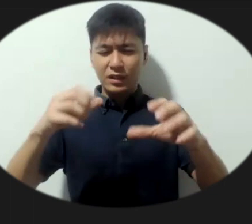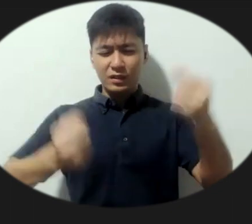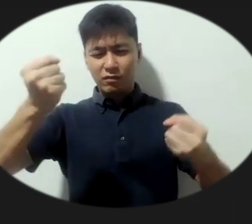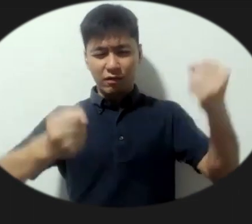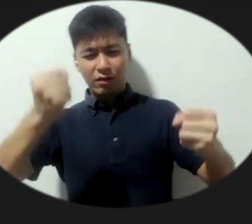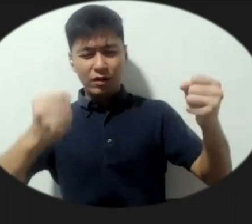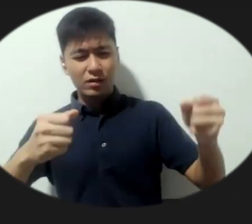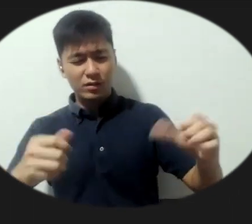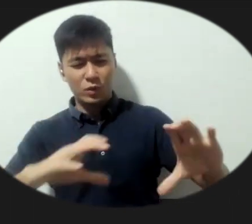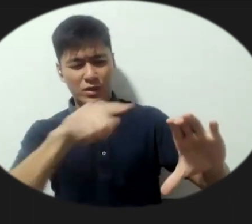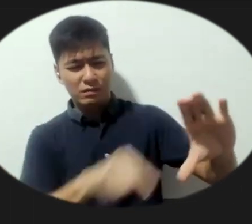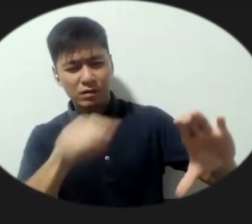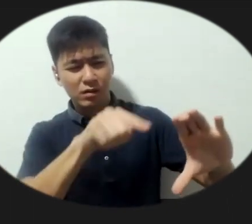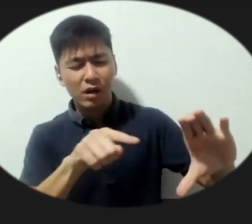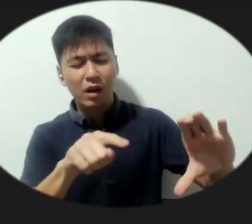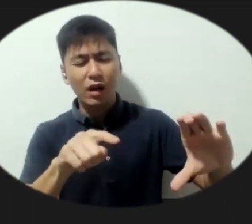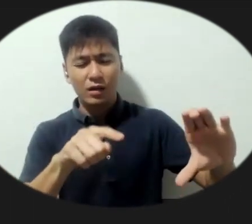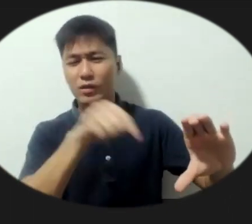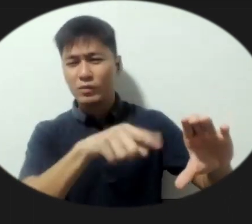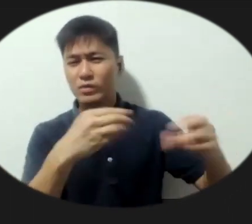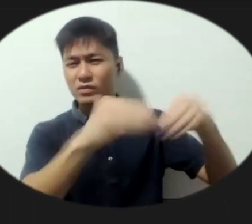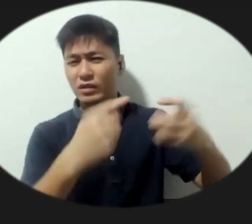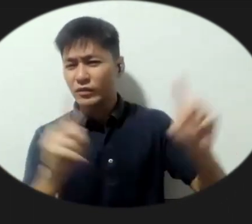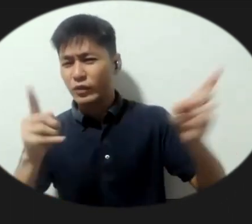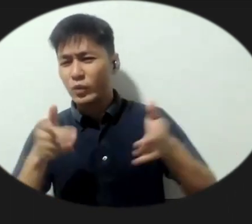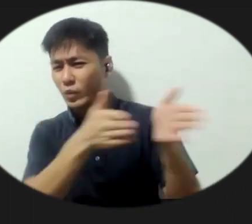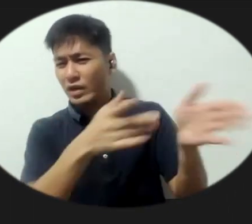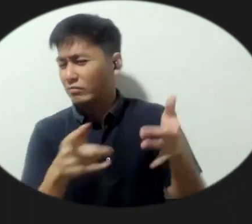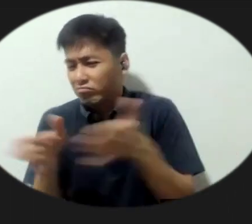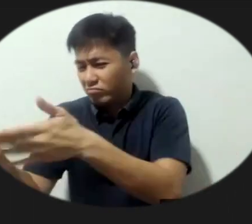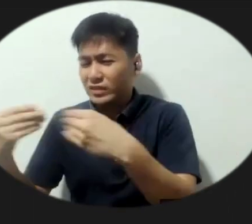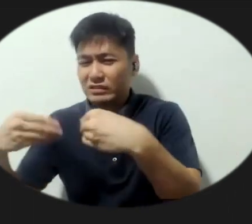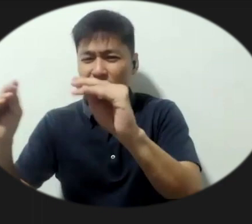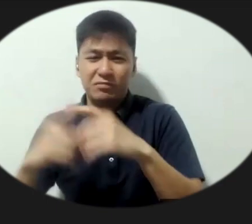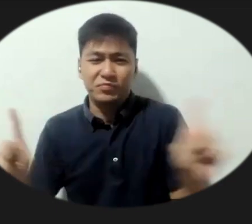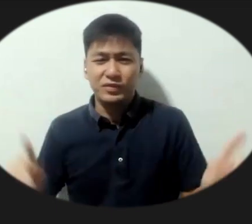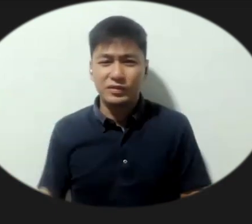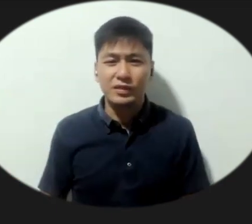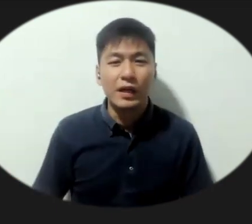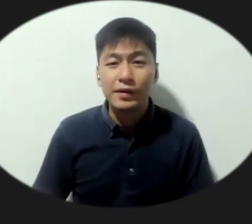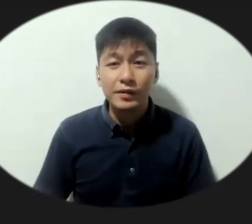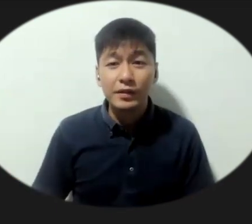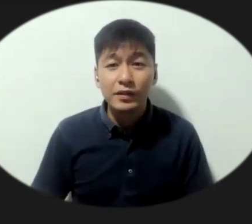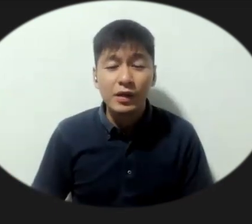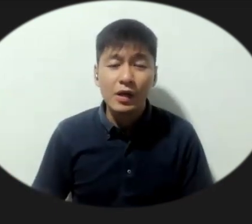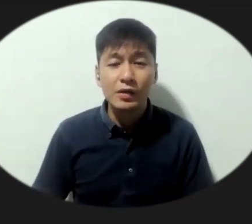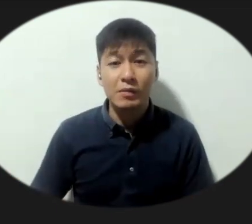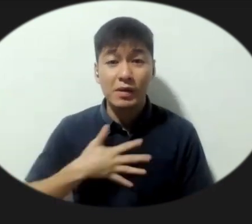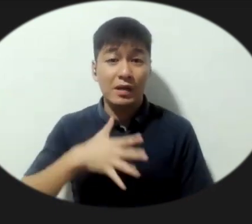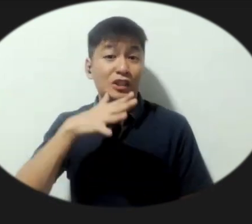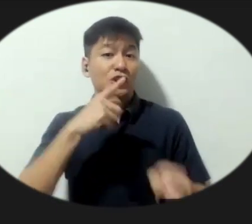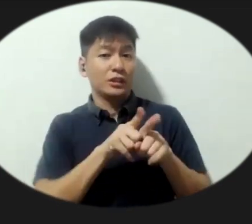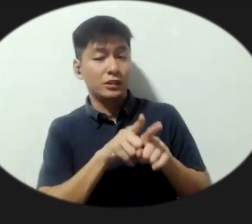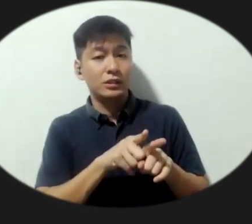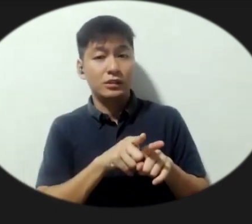until high school. I was just finishing my O levels, and my sister was joining Form 1 to start her high school. And he tells